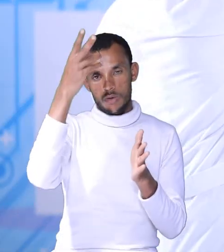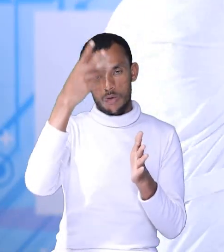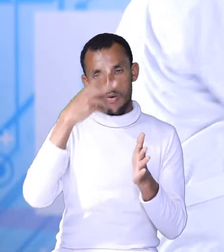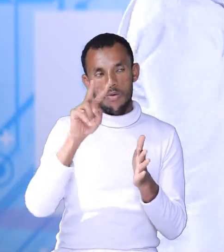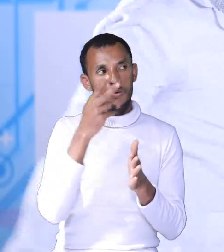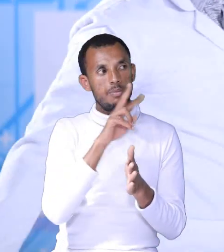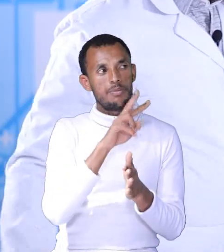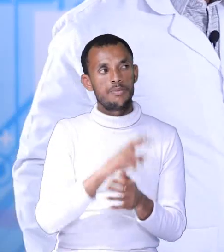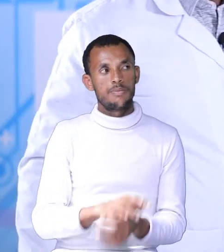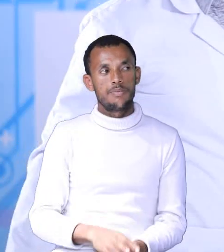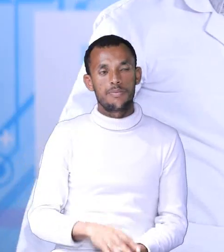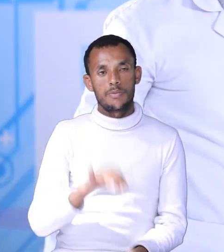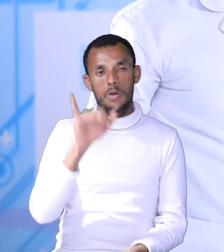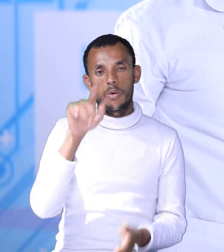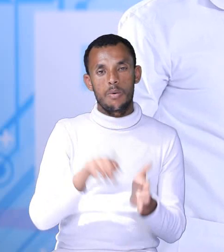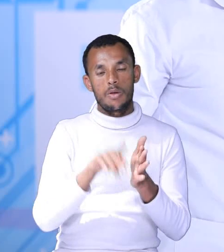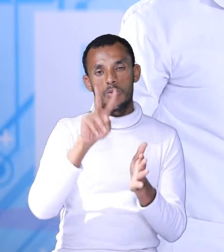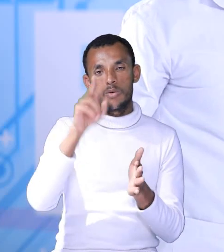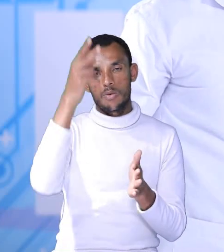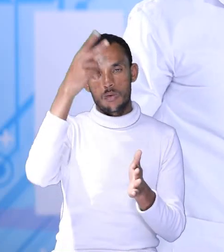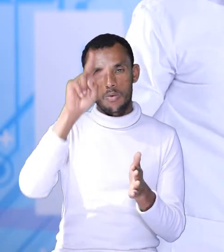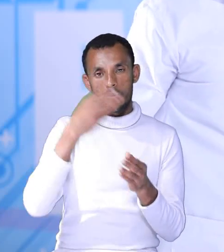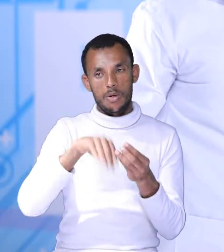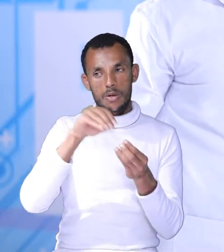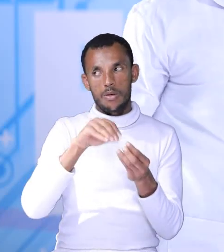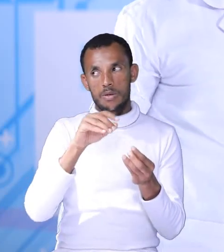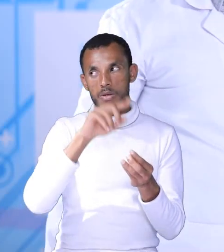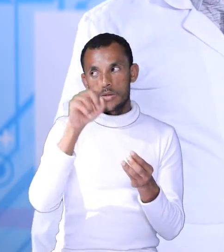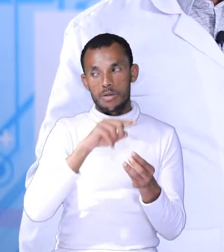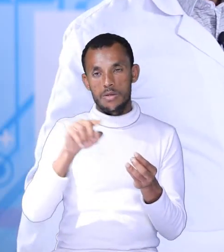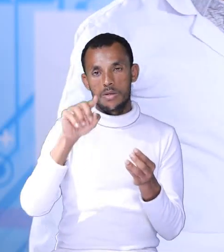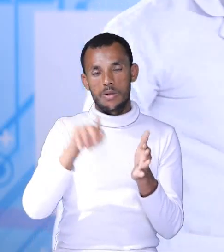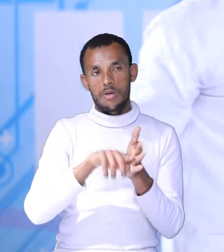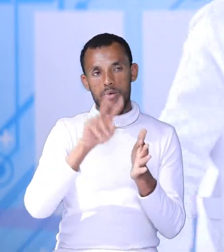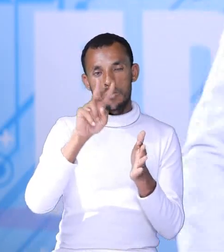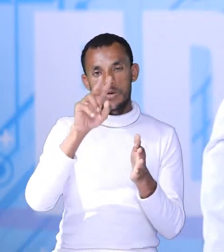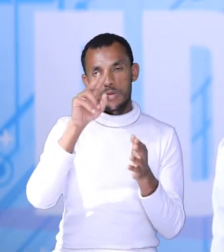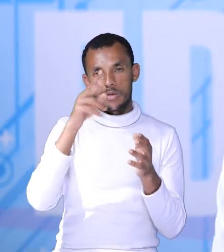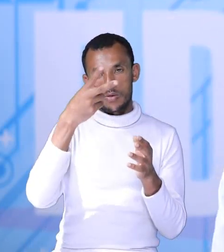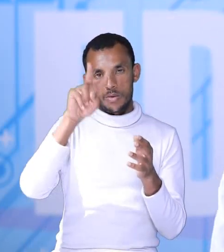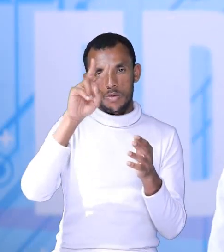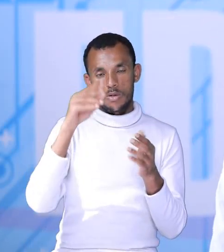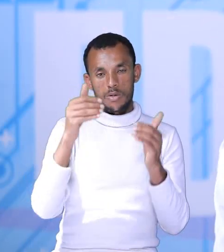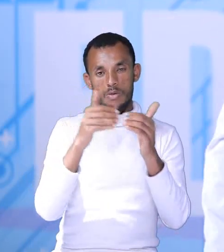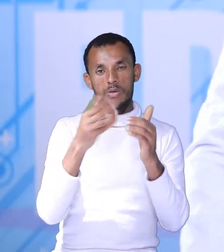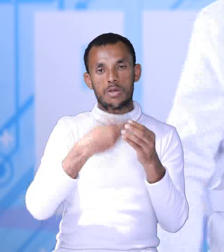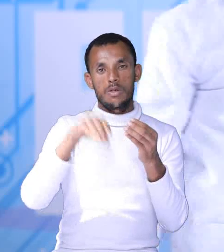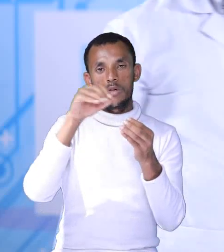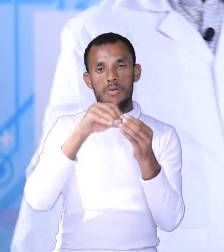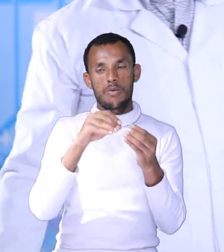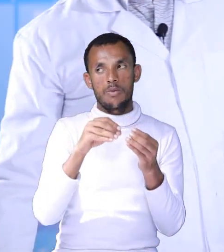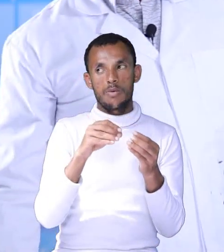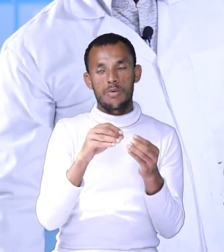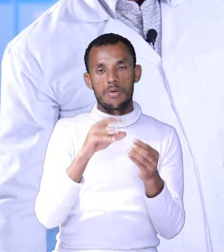plus y minus 2 whole squared plus this one, z minus 5 whole squared, is equal to the sum of this